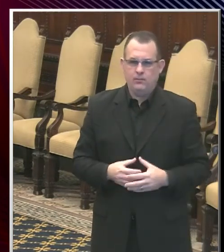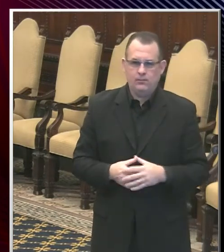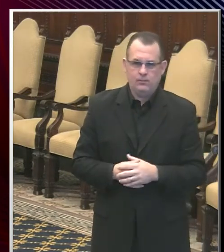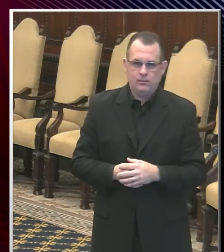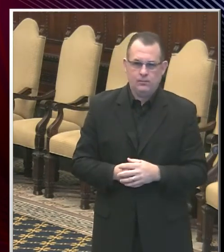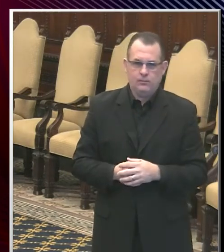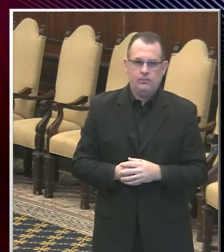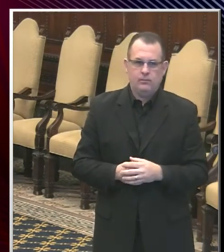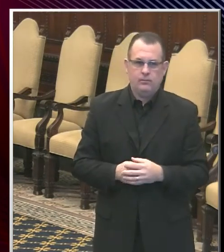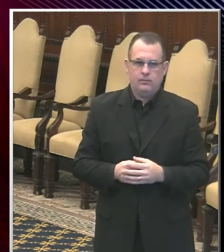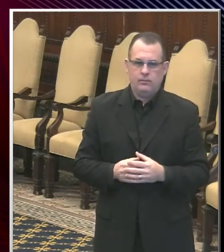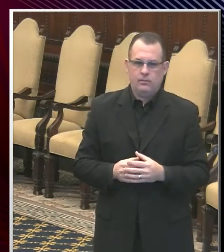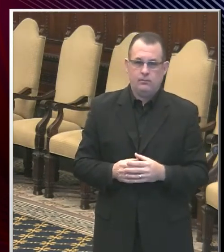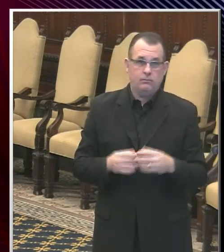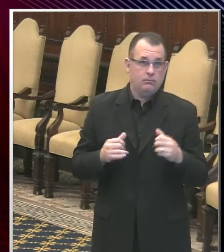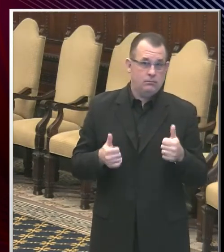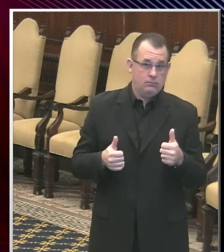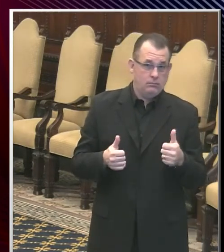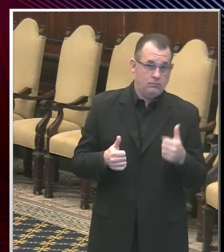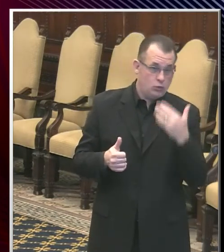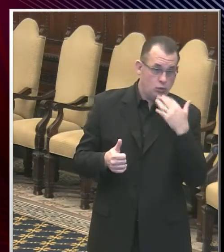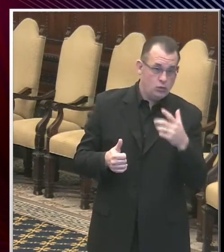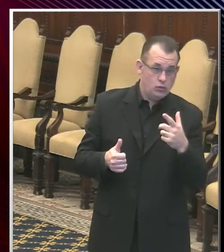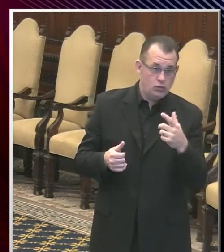You good, Layla?